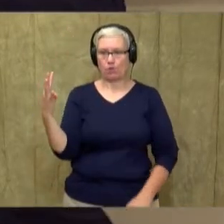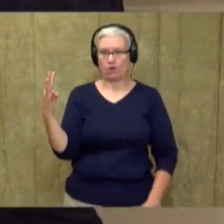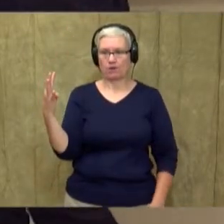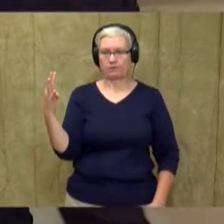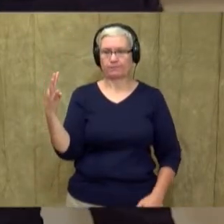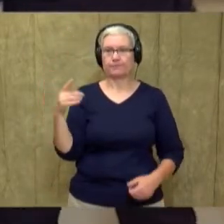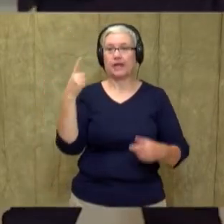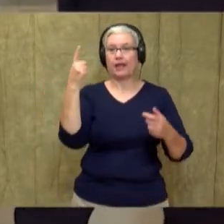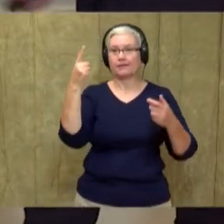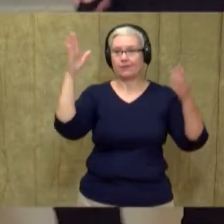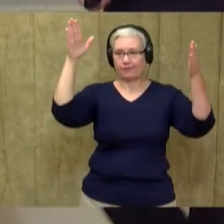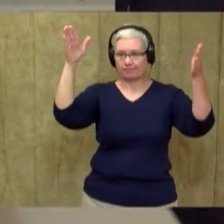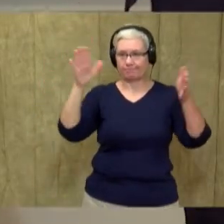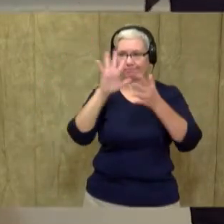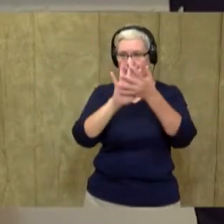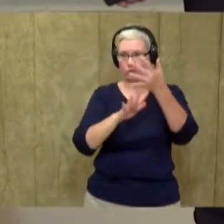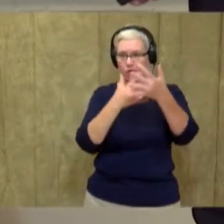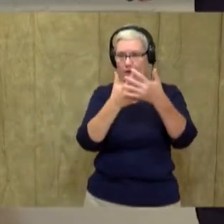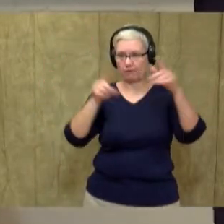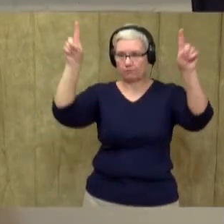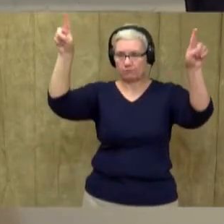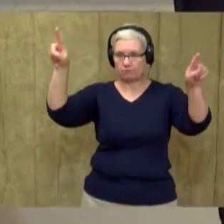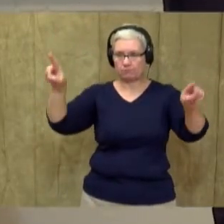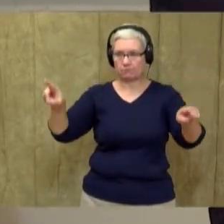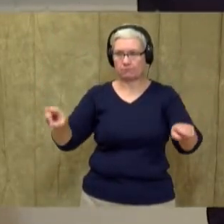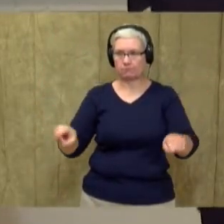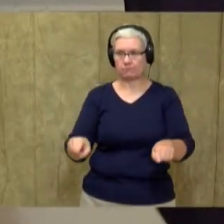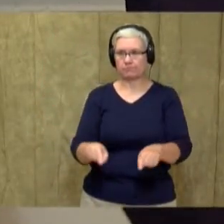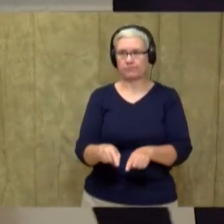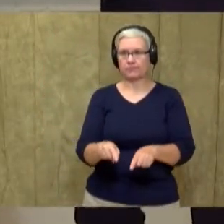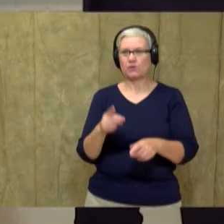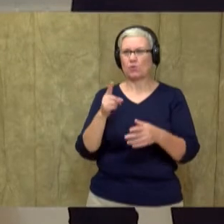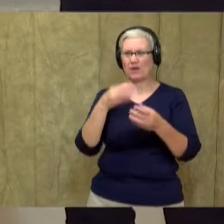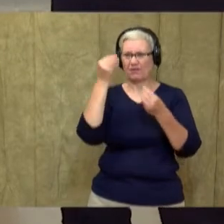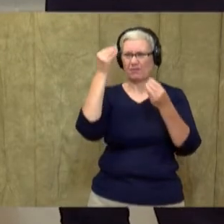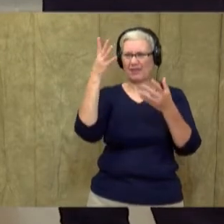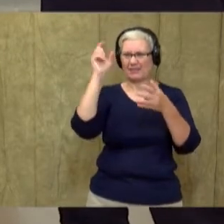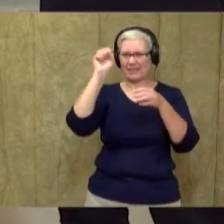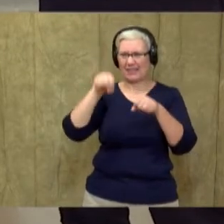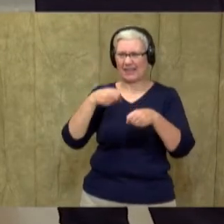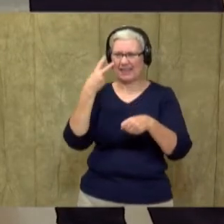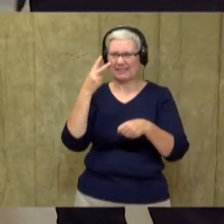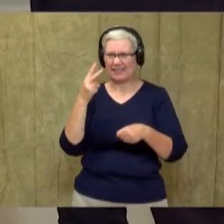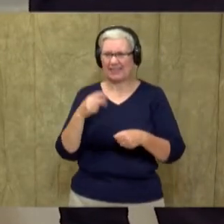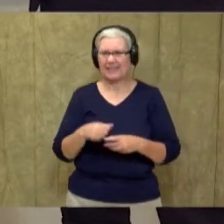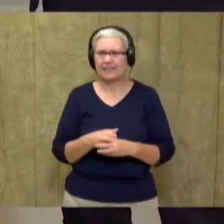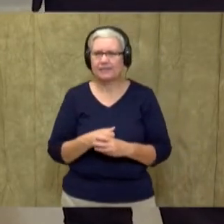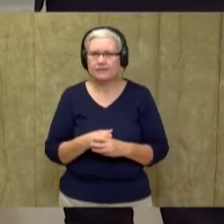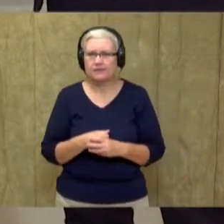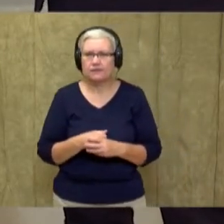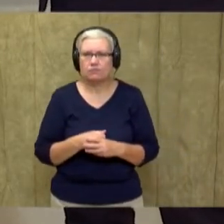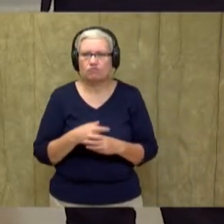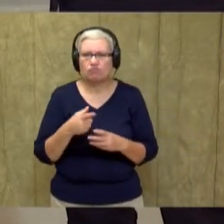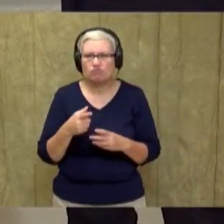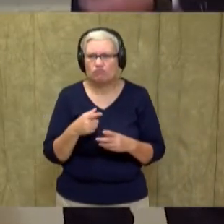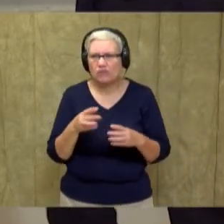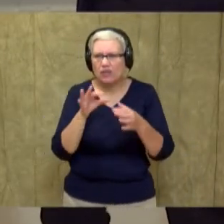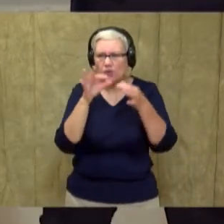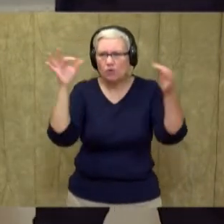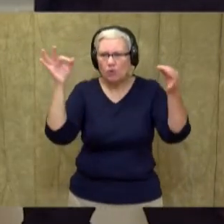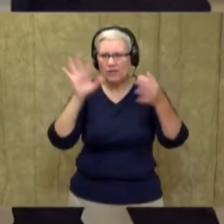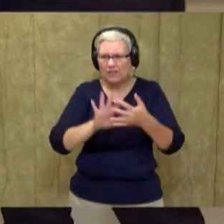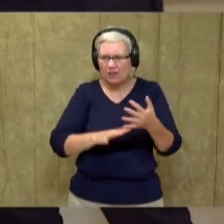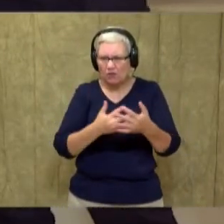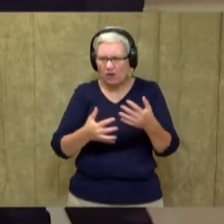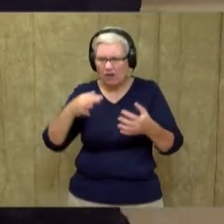graph. So what information can we tell? Based on this equation and based on this graph, the first thing we can tell